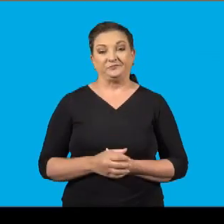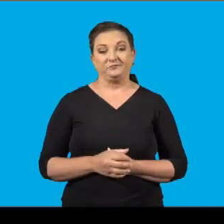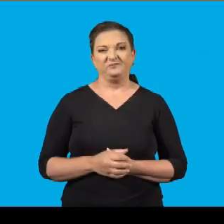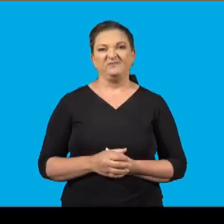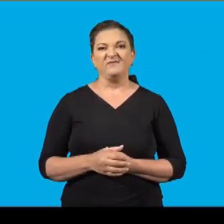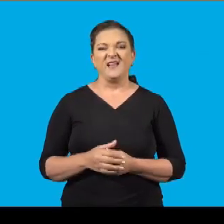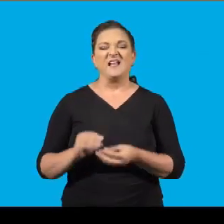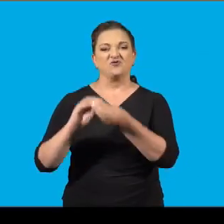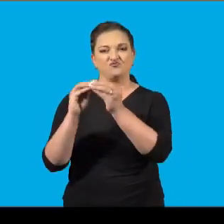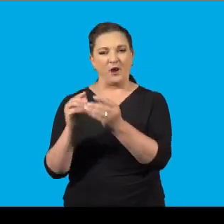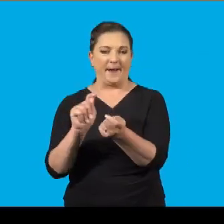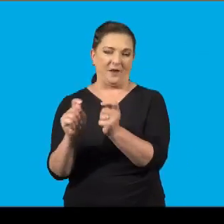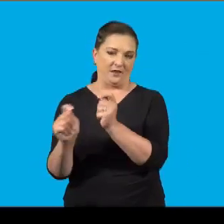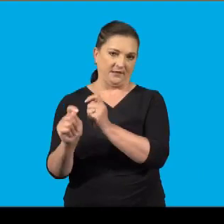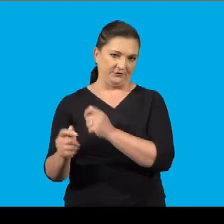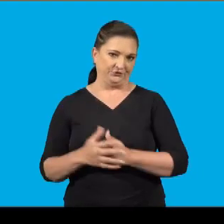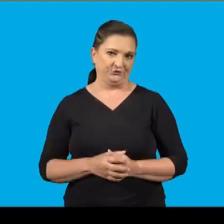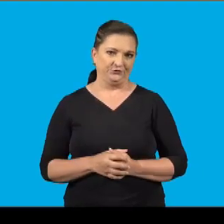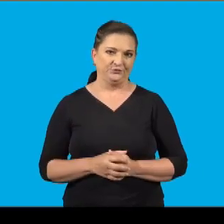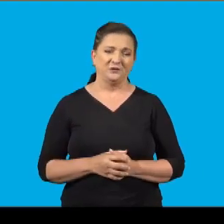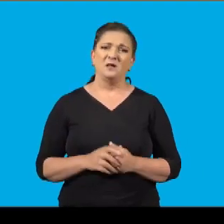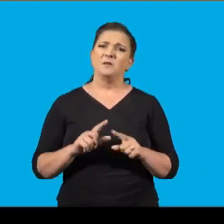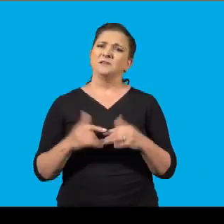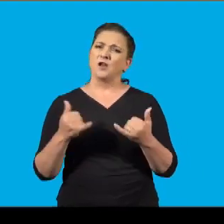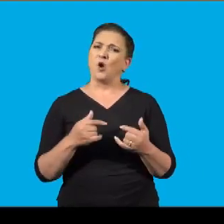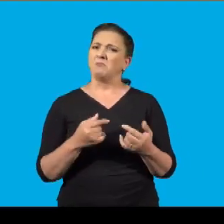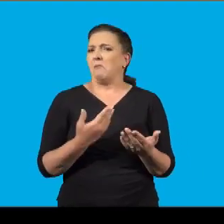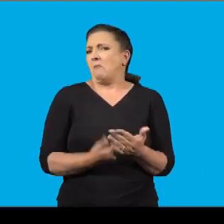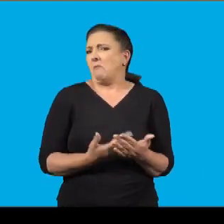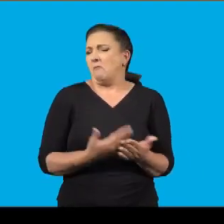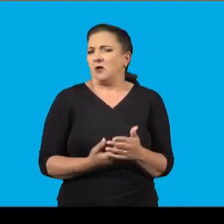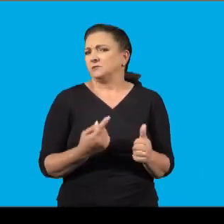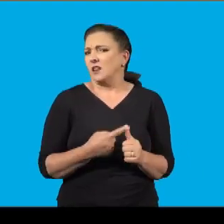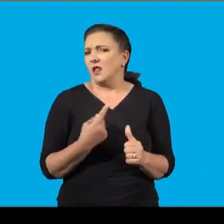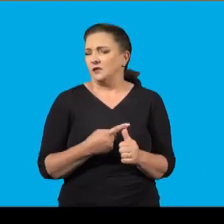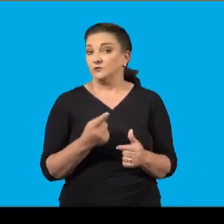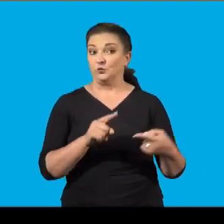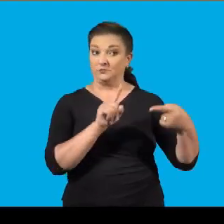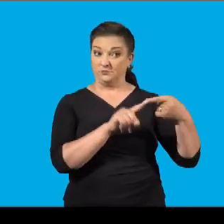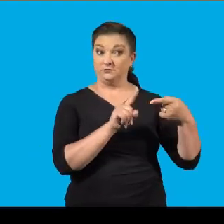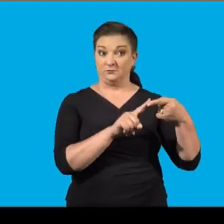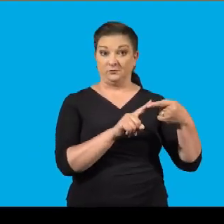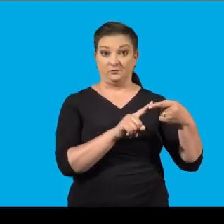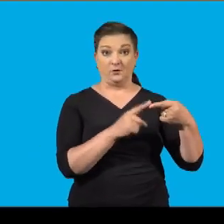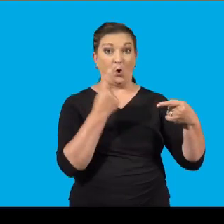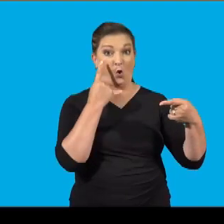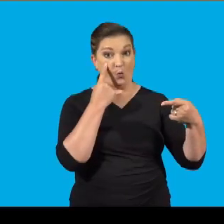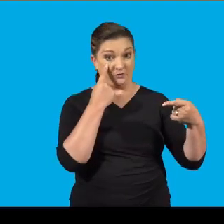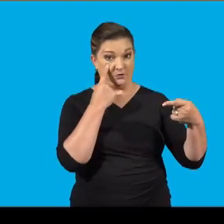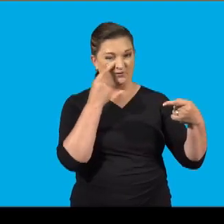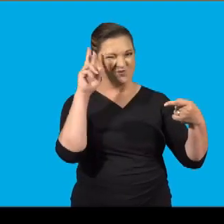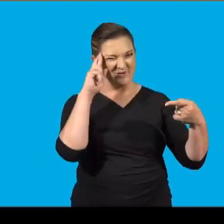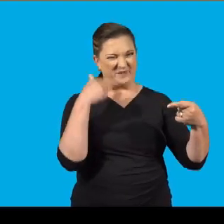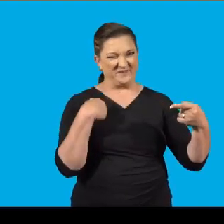rehabilitation. Now, if you look at the possible responses there, to bear witness to, remember I